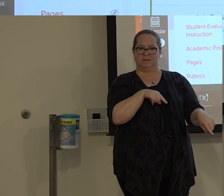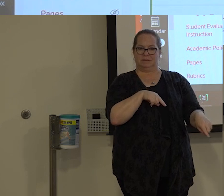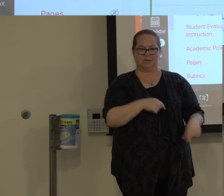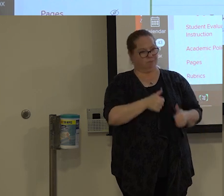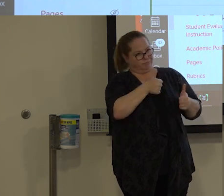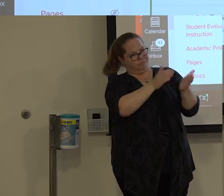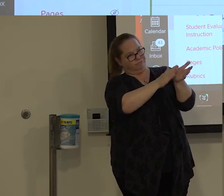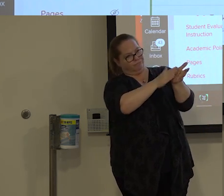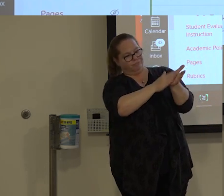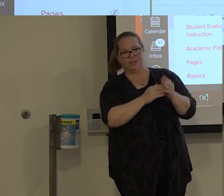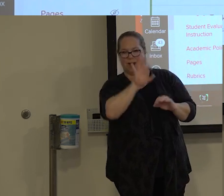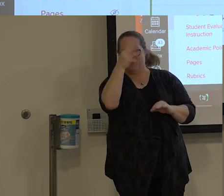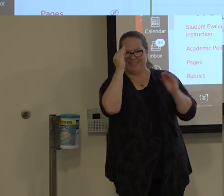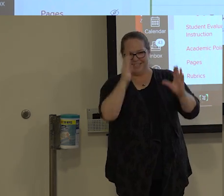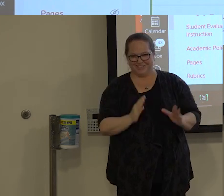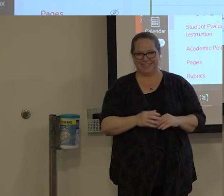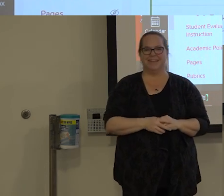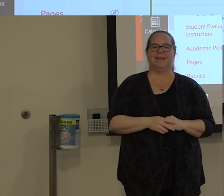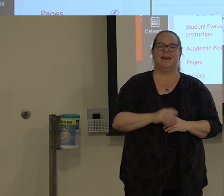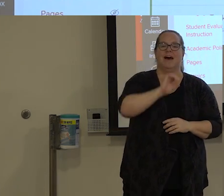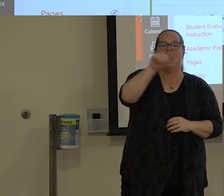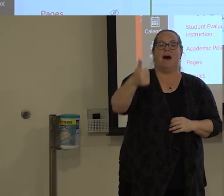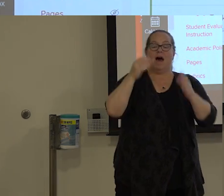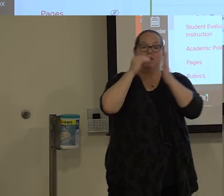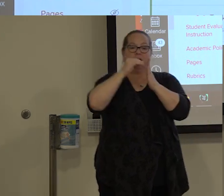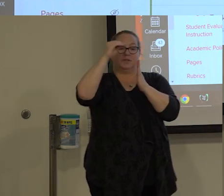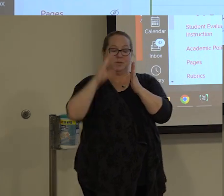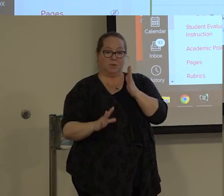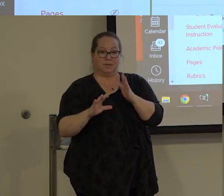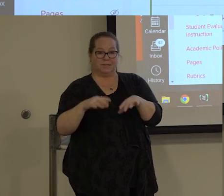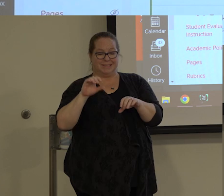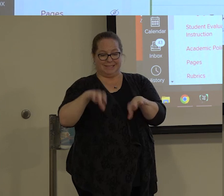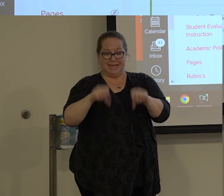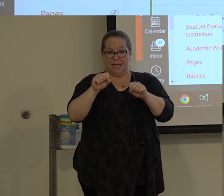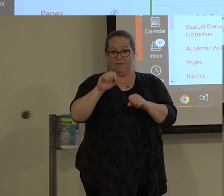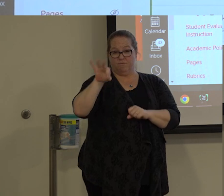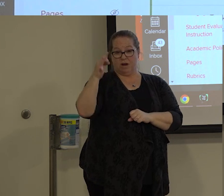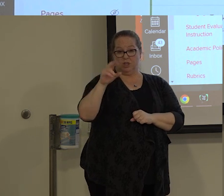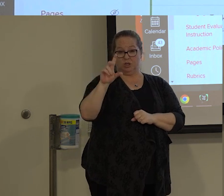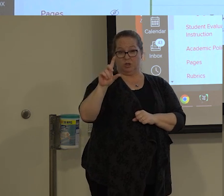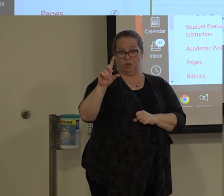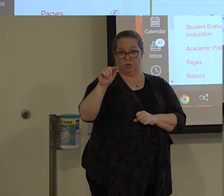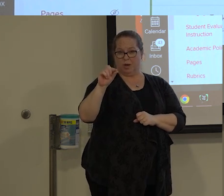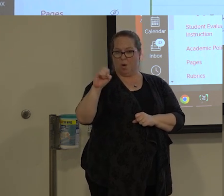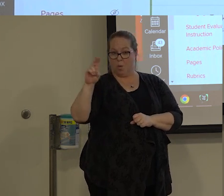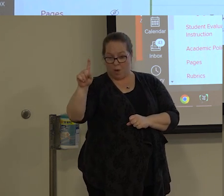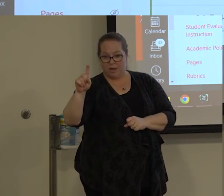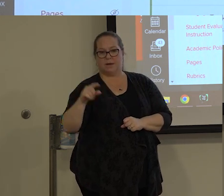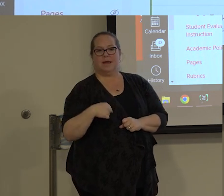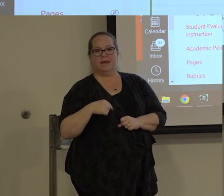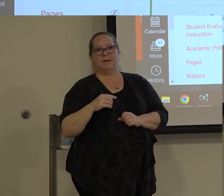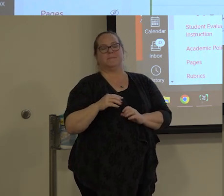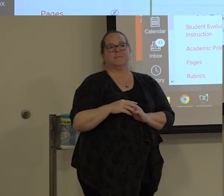II team. Another student is currently taking French 2101, which is our Introduction to French and Francophone